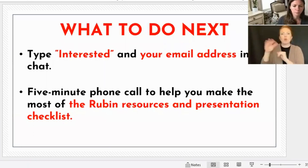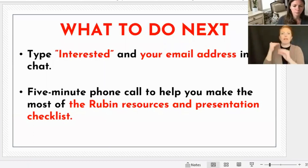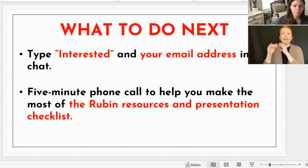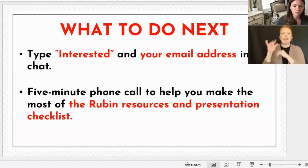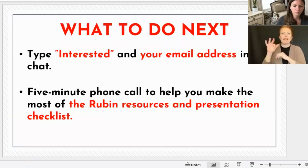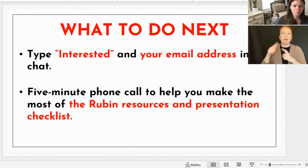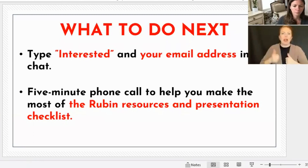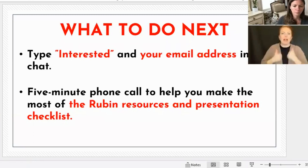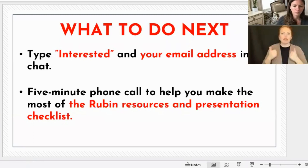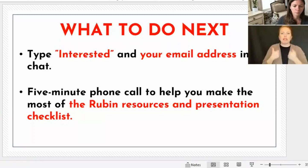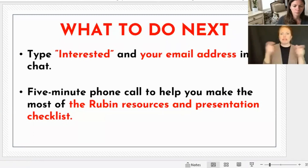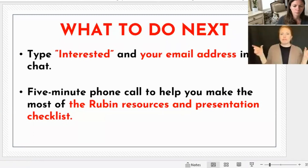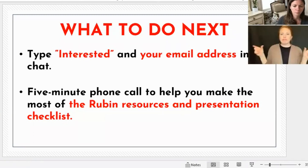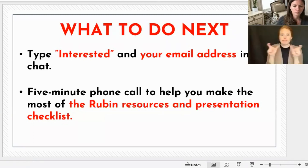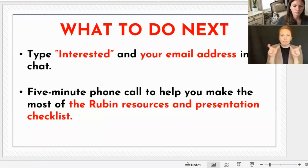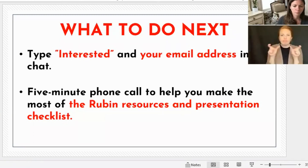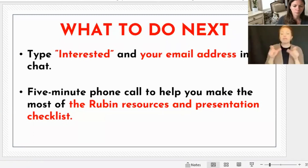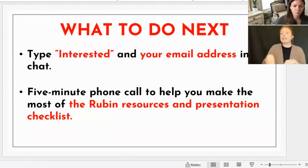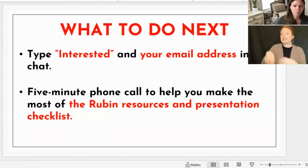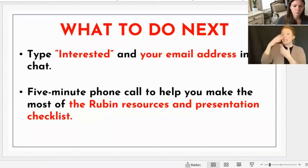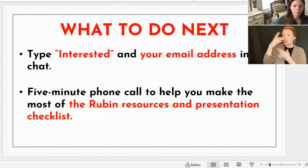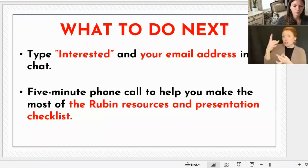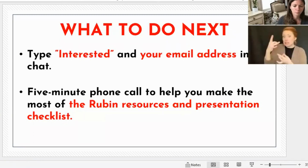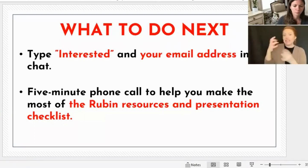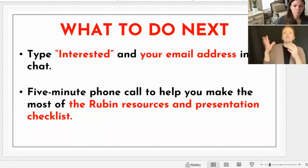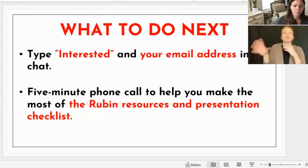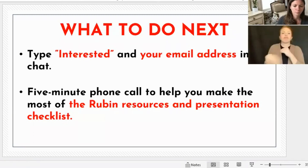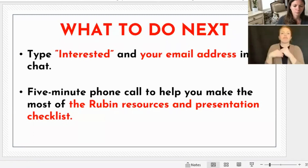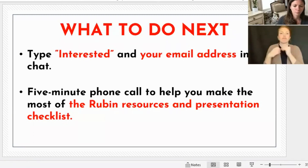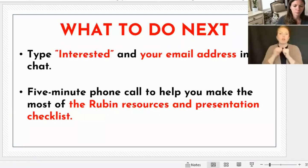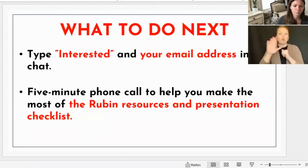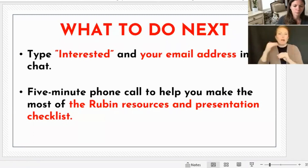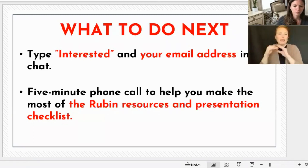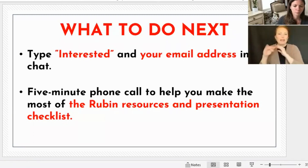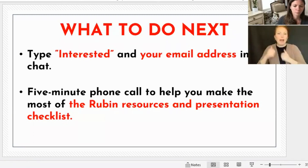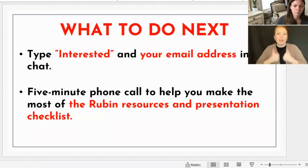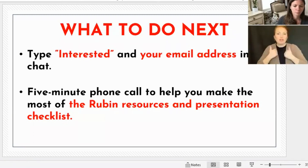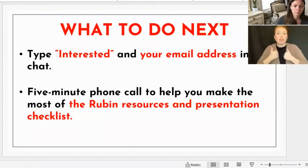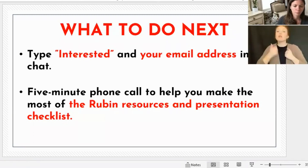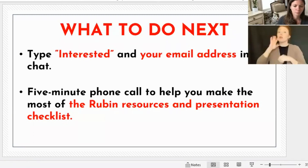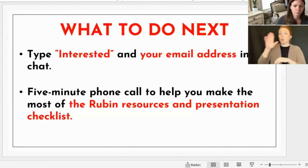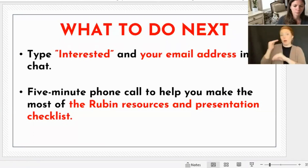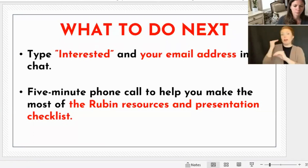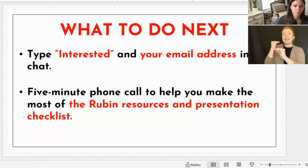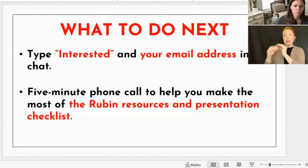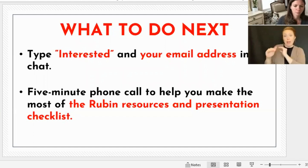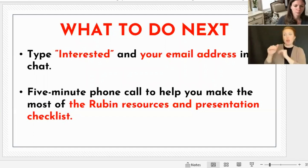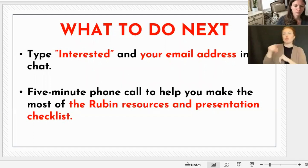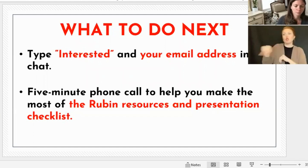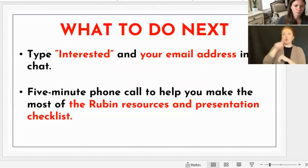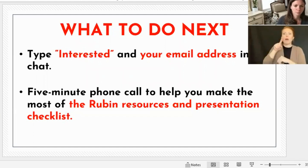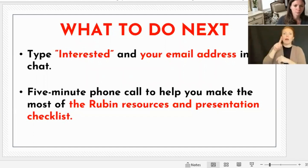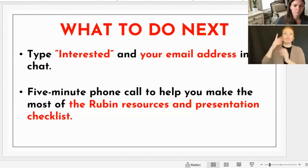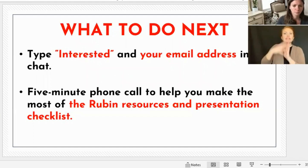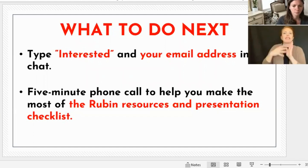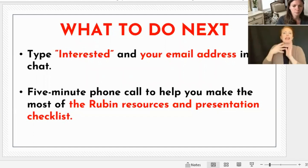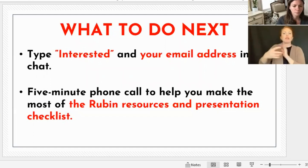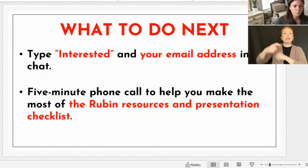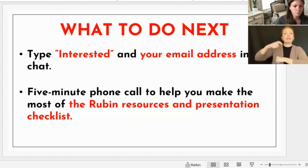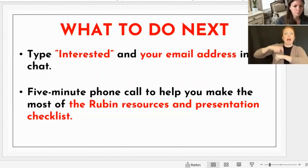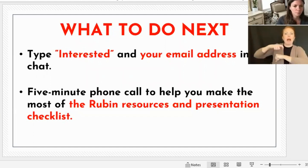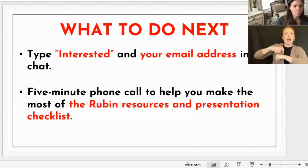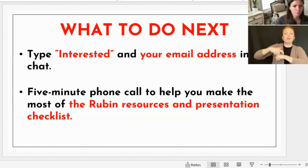email address. And we will email you with a time to connect. What we love to do is have